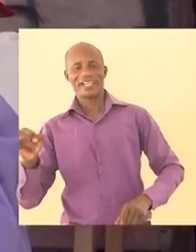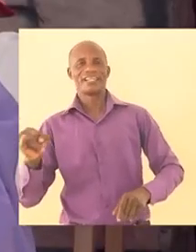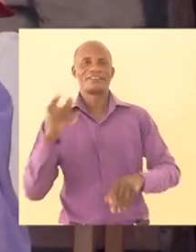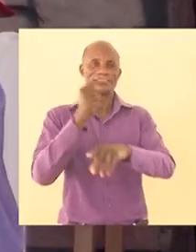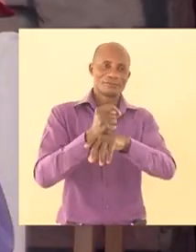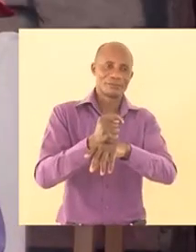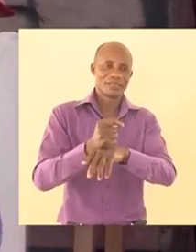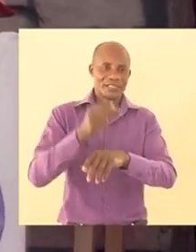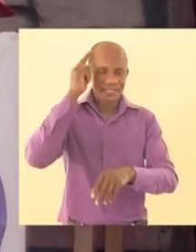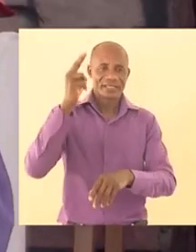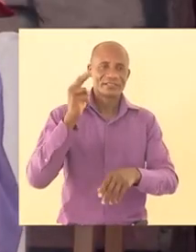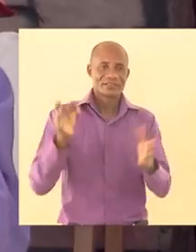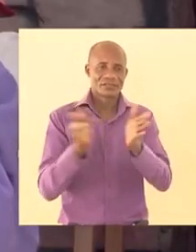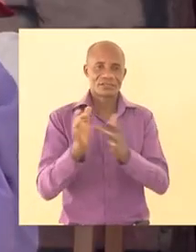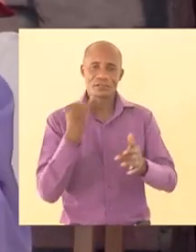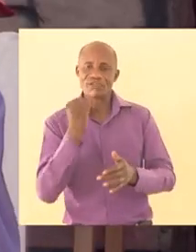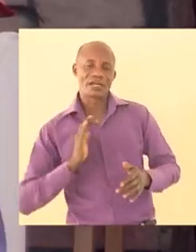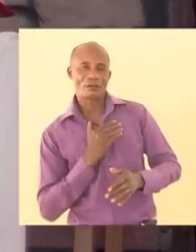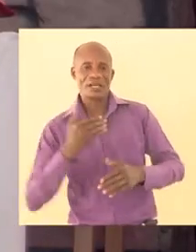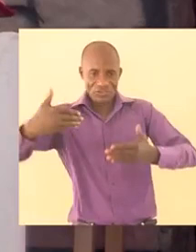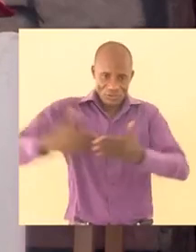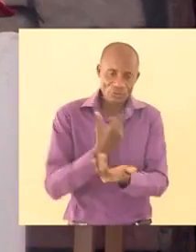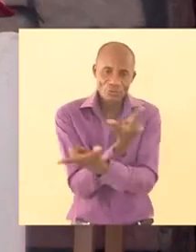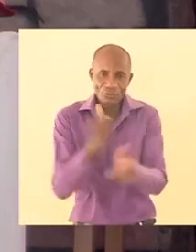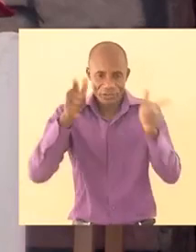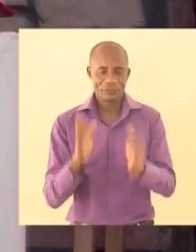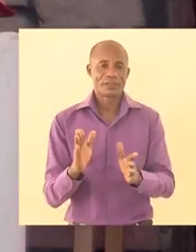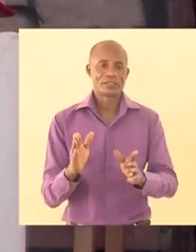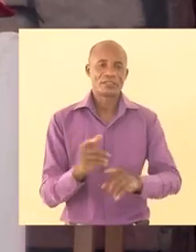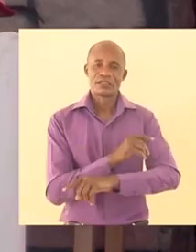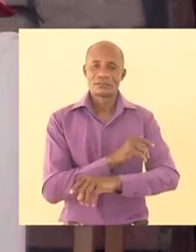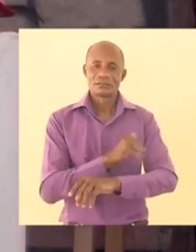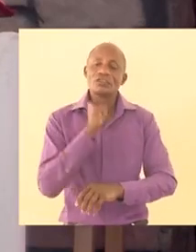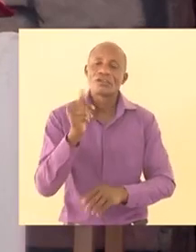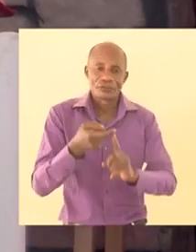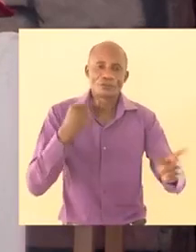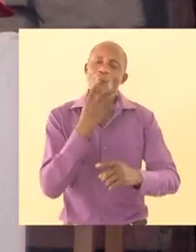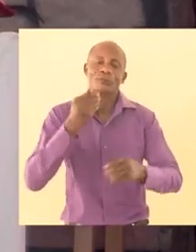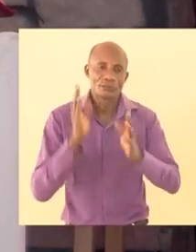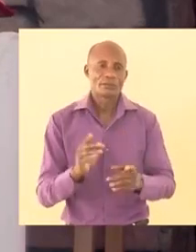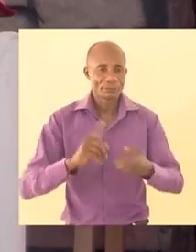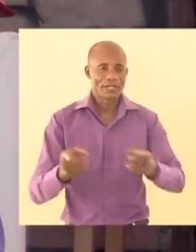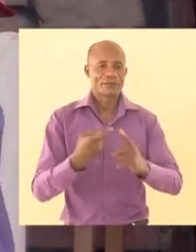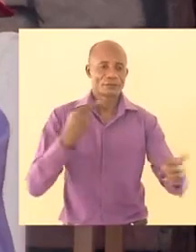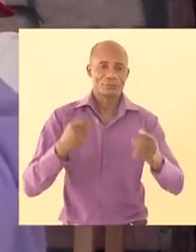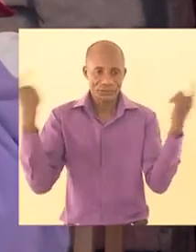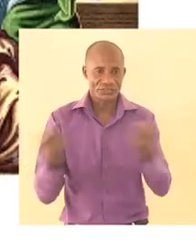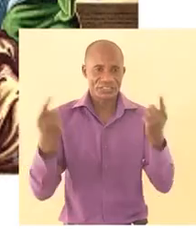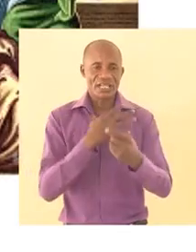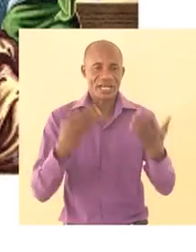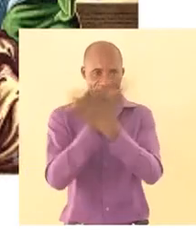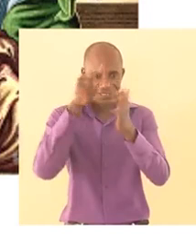new liberator. He liberates us not from the Egyptians, but from sin and the power of darkness. He is our